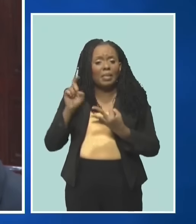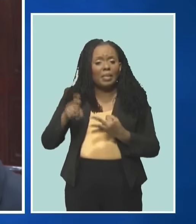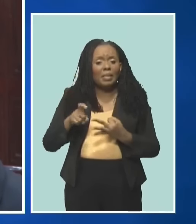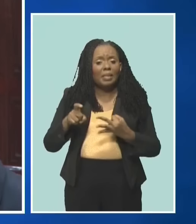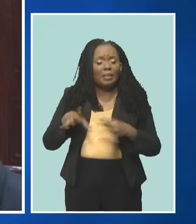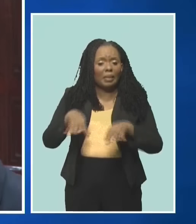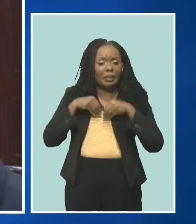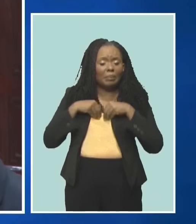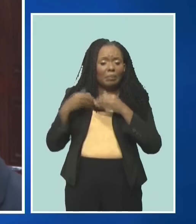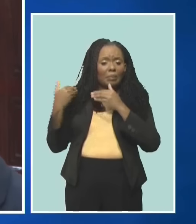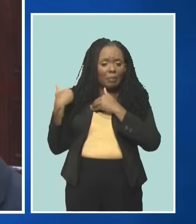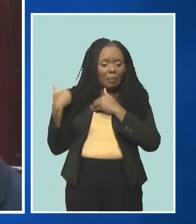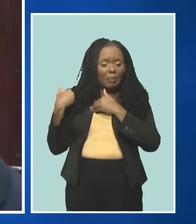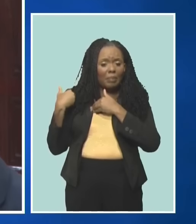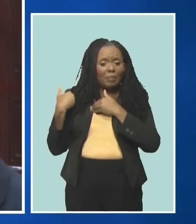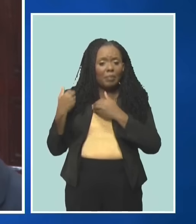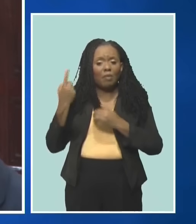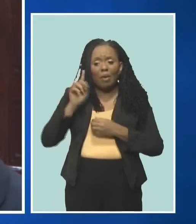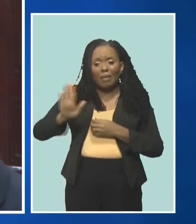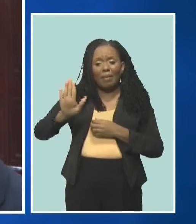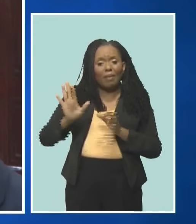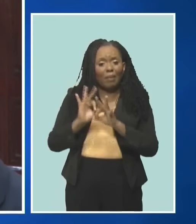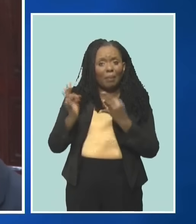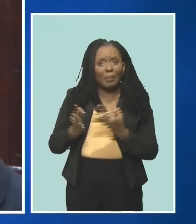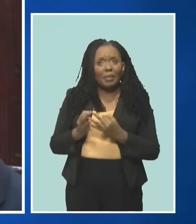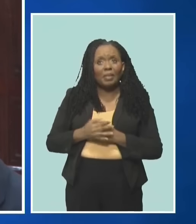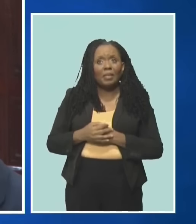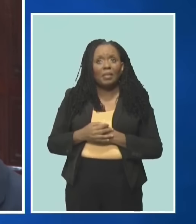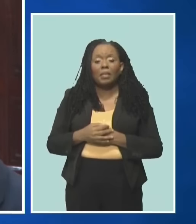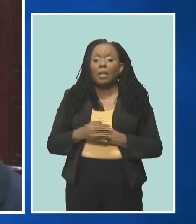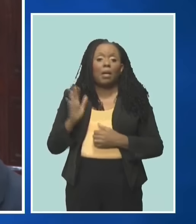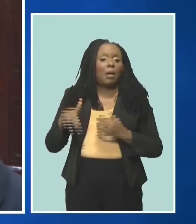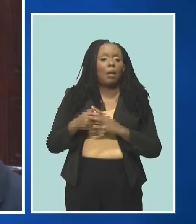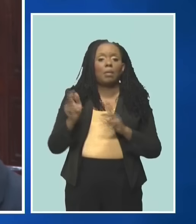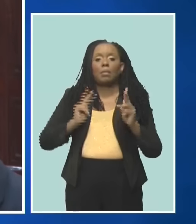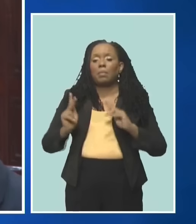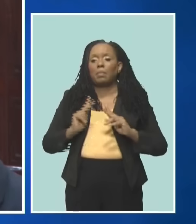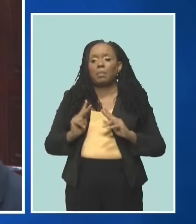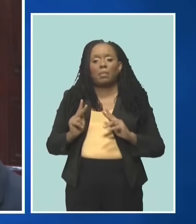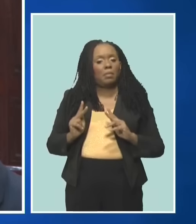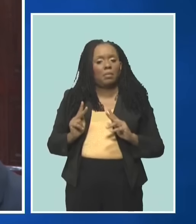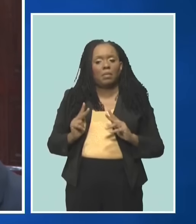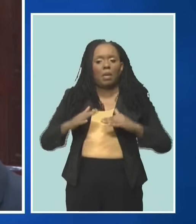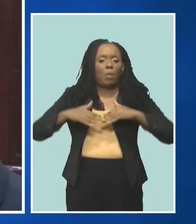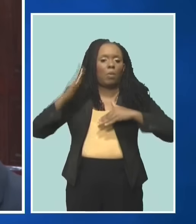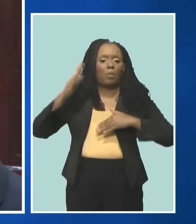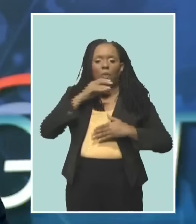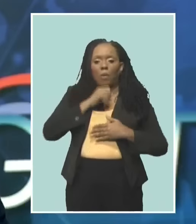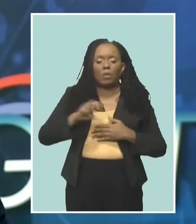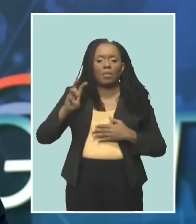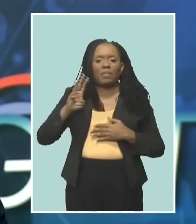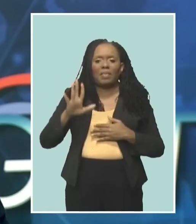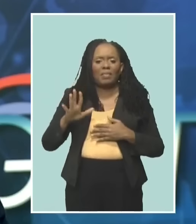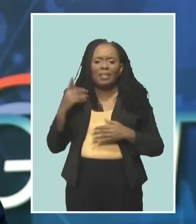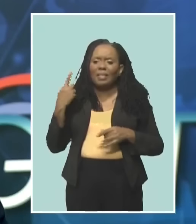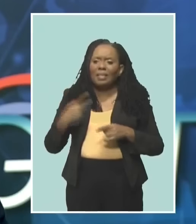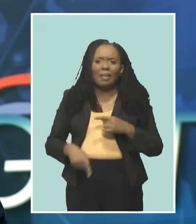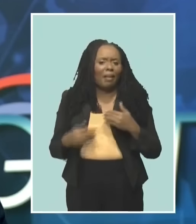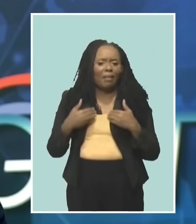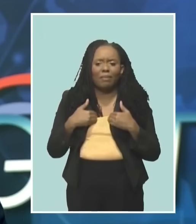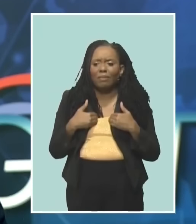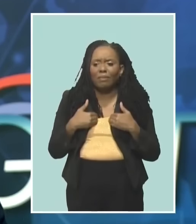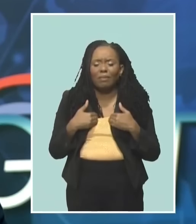to be impossible for every person who is over 65 in need of care to have a home health worker. Opposition